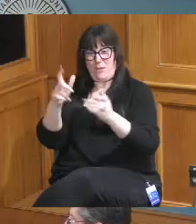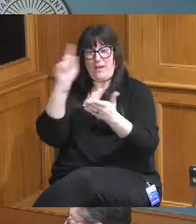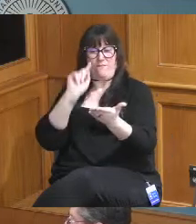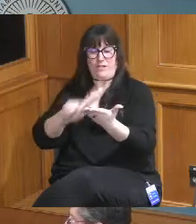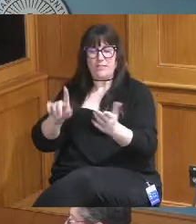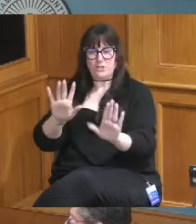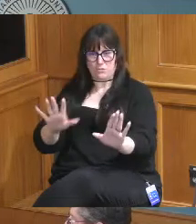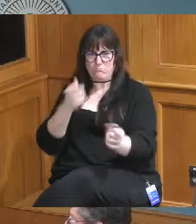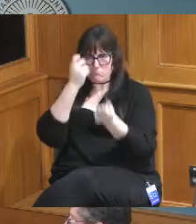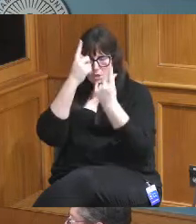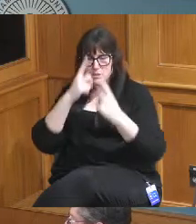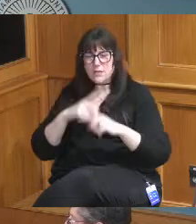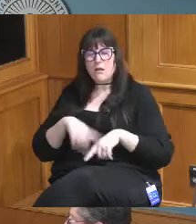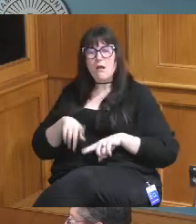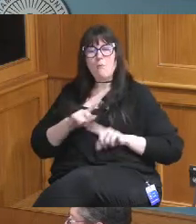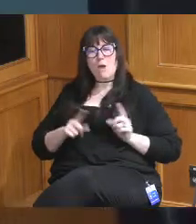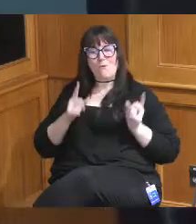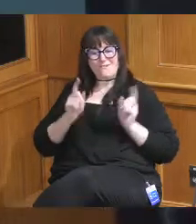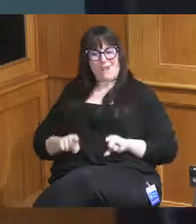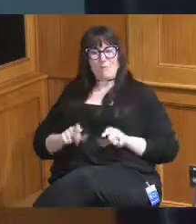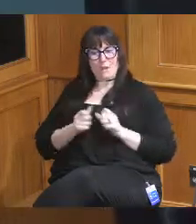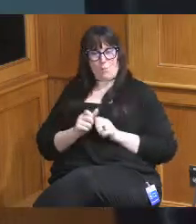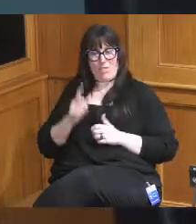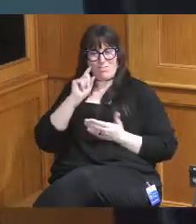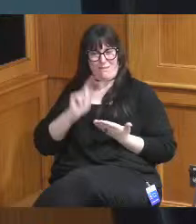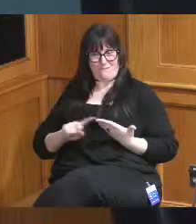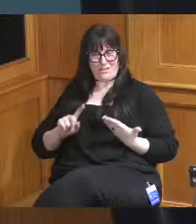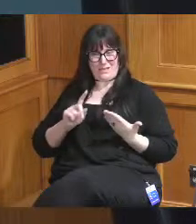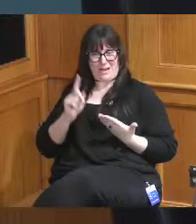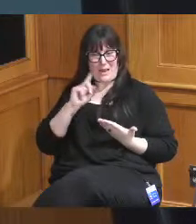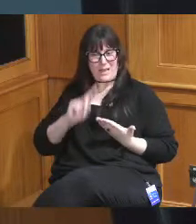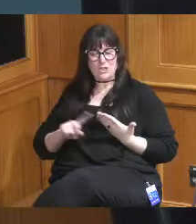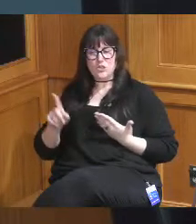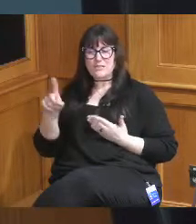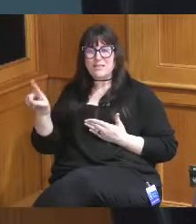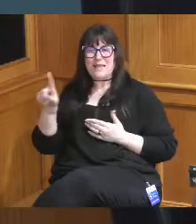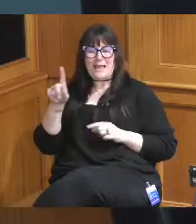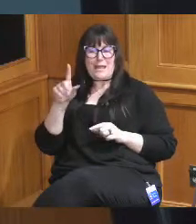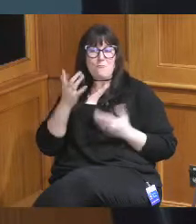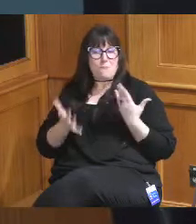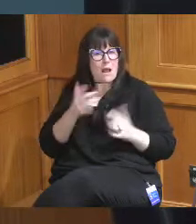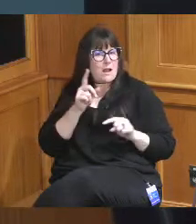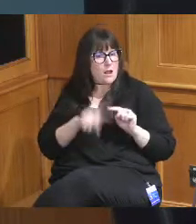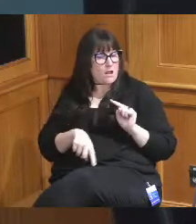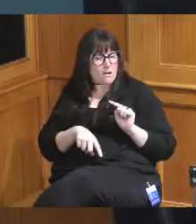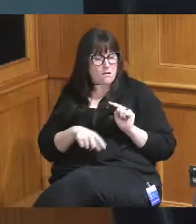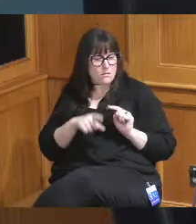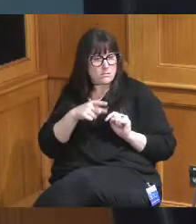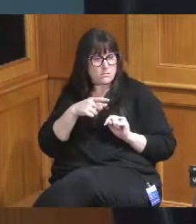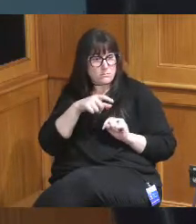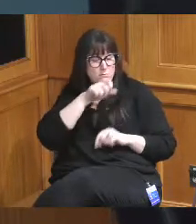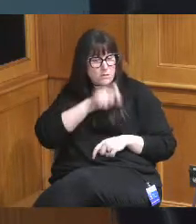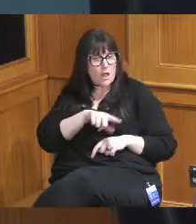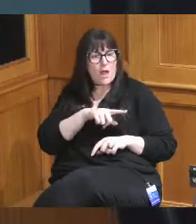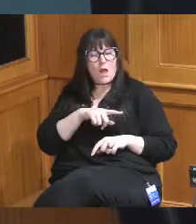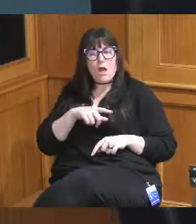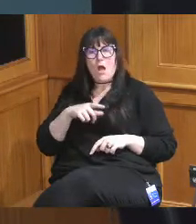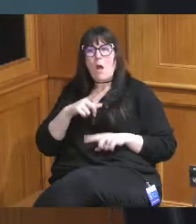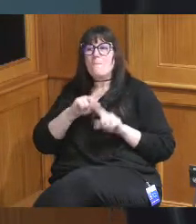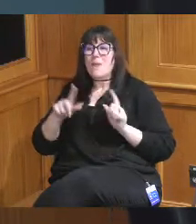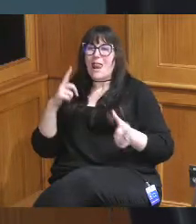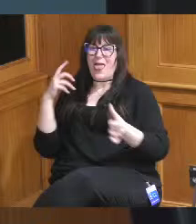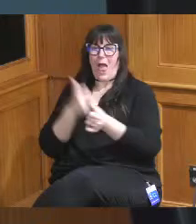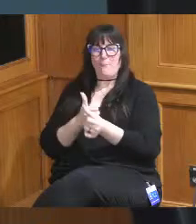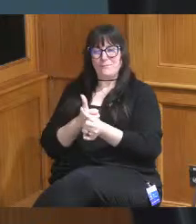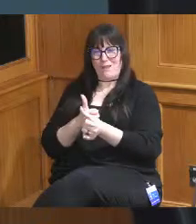related to what's happening by way of those investigations, they may not be able to comment. However, I do think it's important to get an update